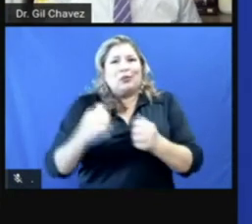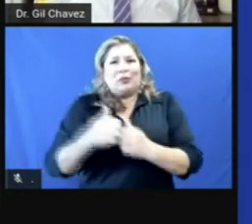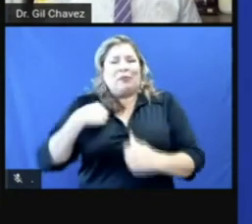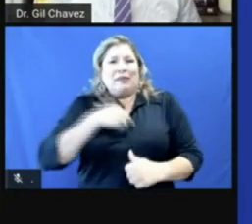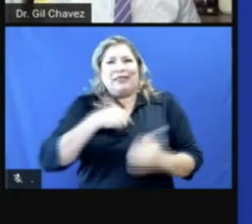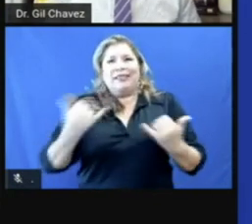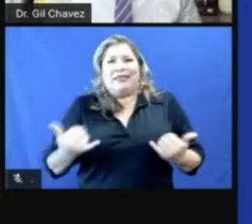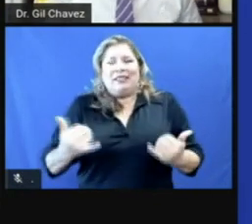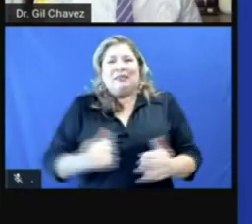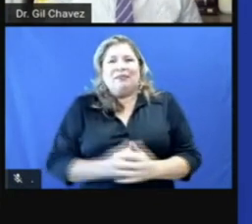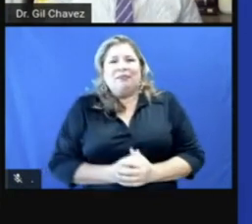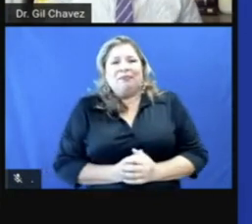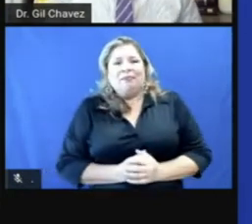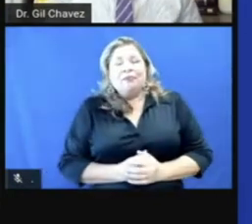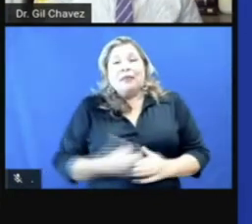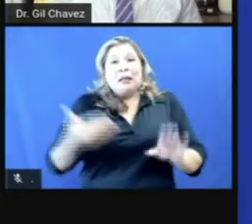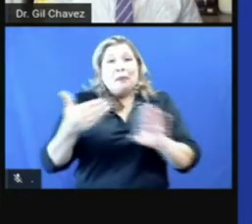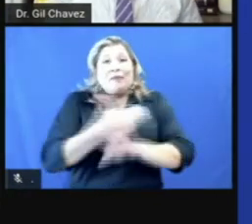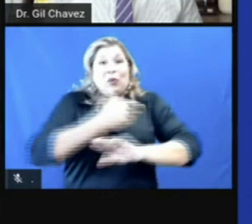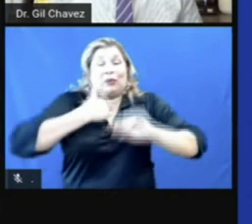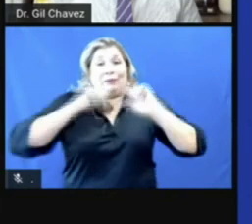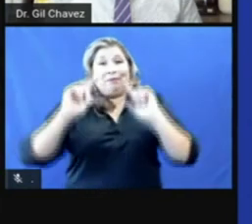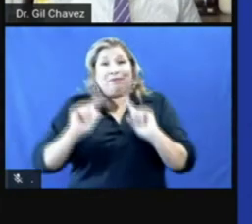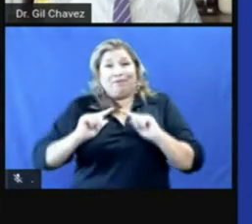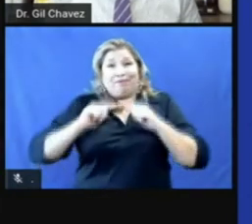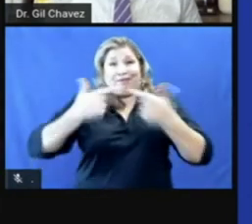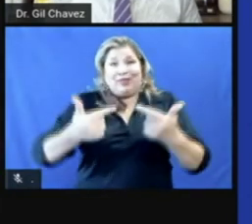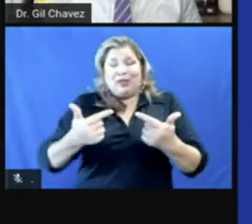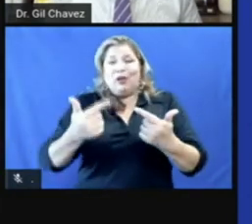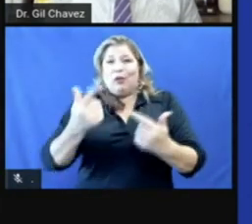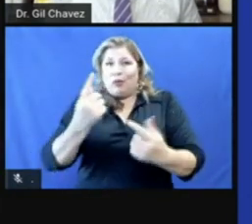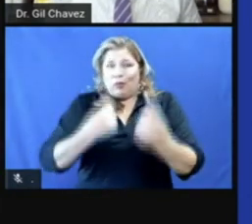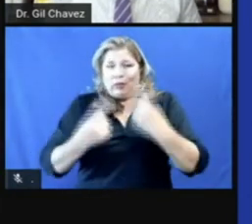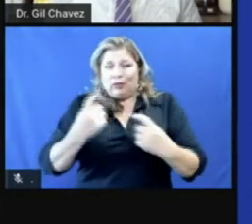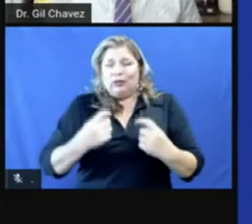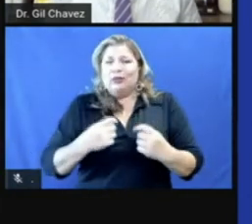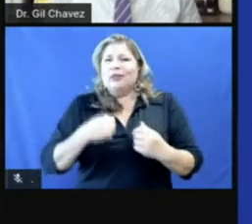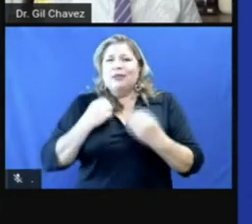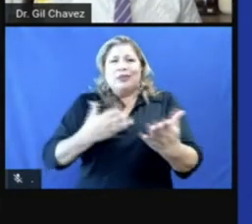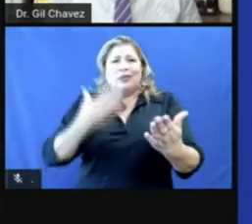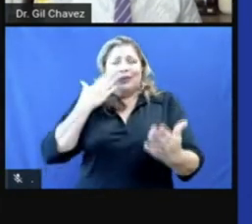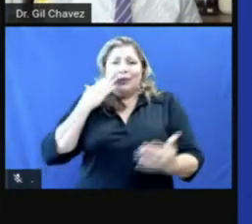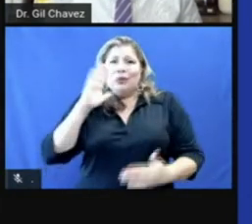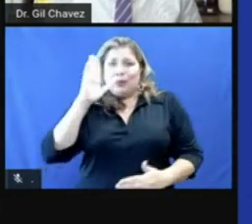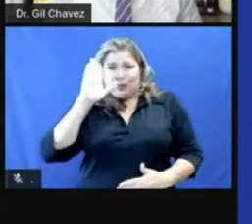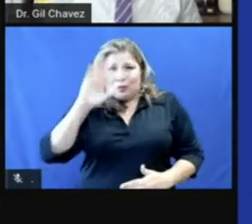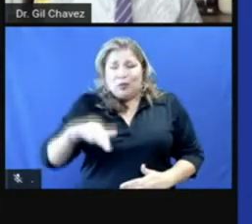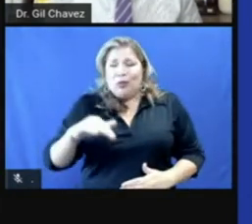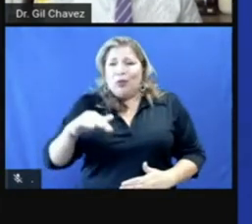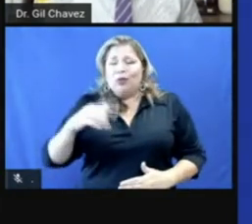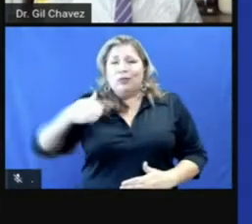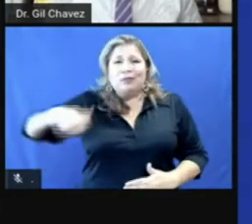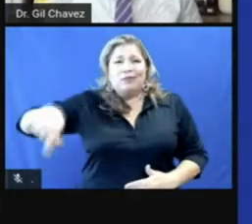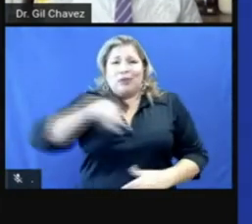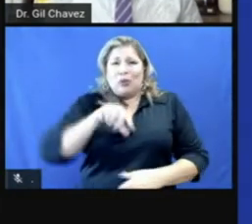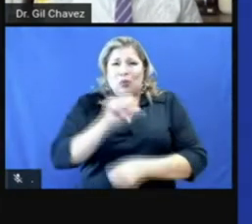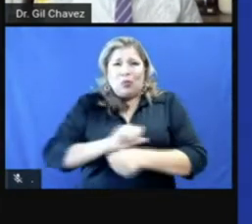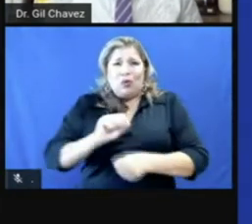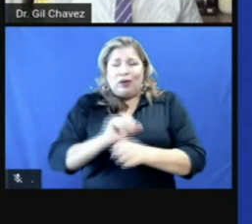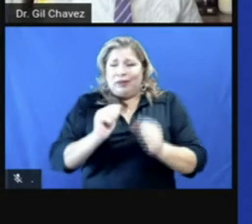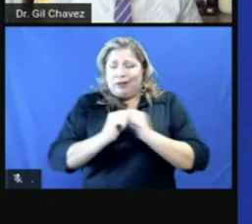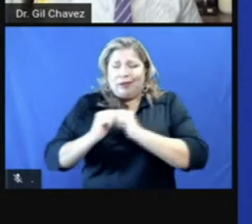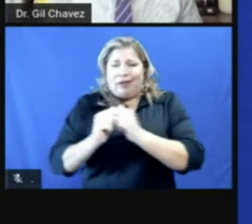So before we get to questions, together we can stop this surge. We've done it before. I know